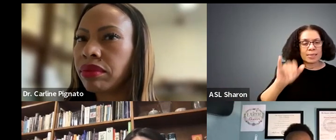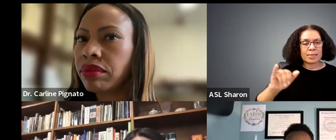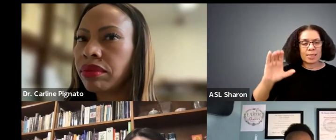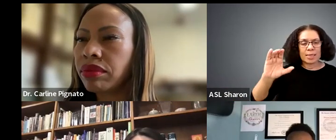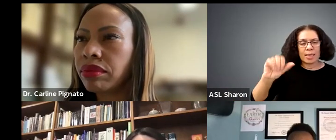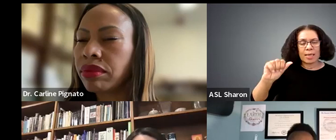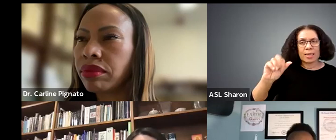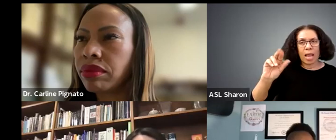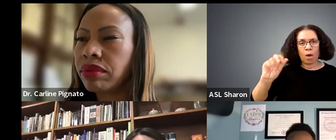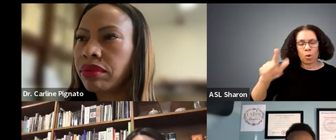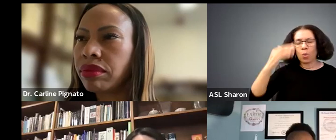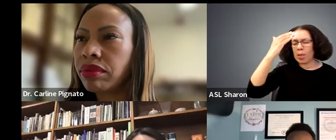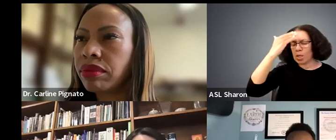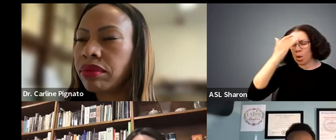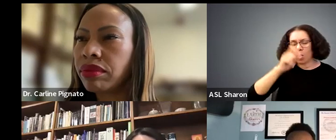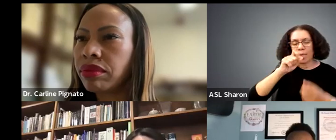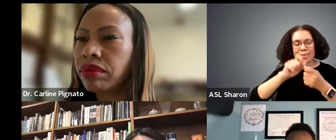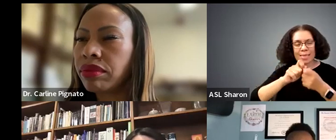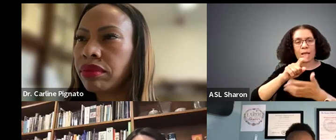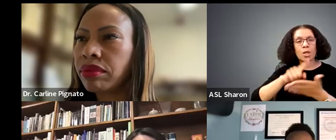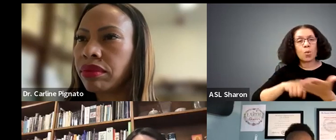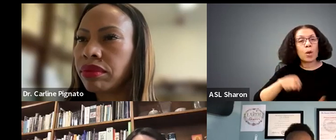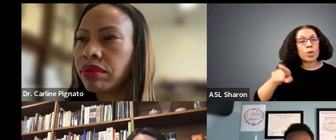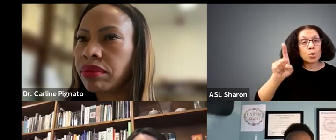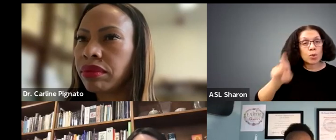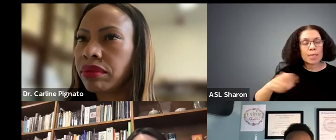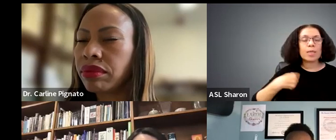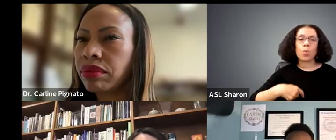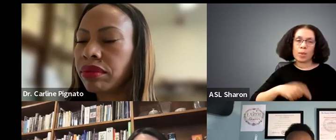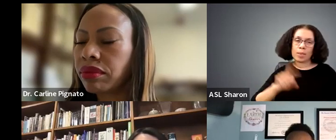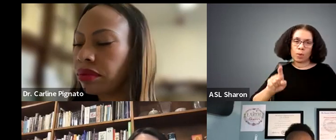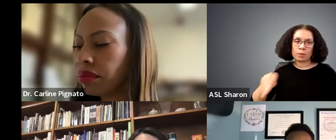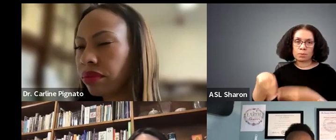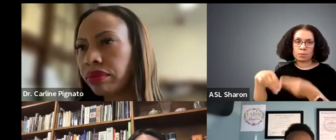expected and the firm will be ready to deliver what you need. And then